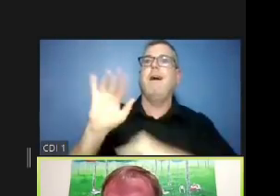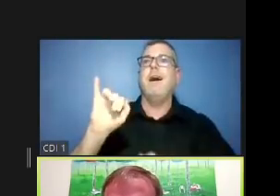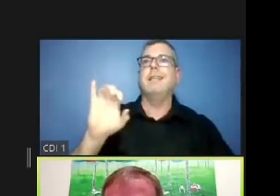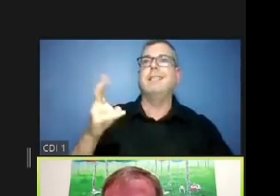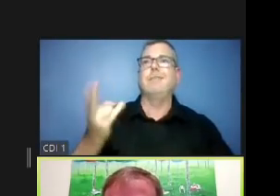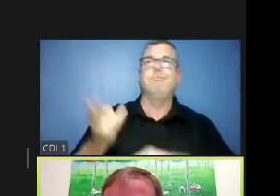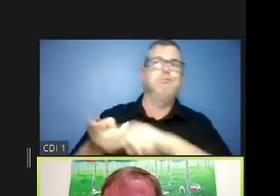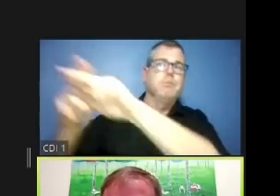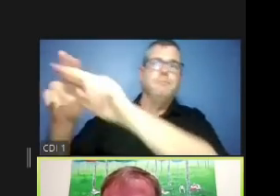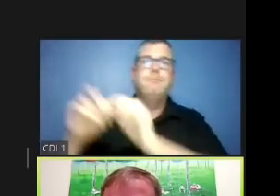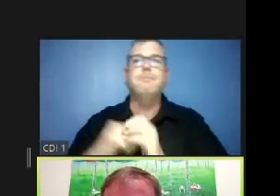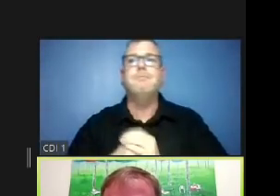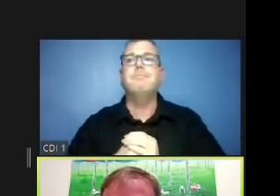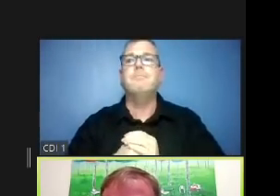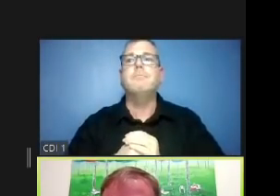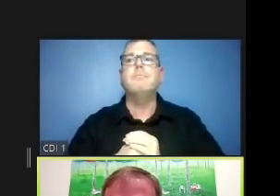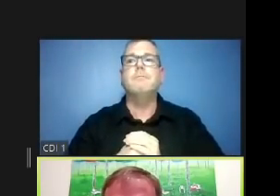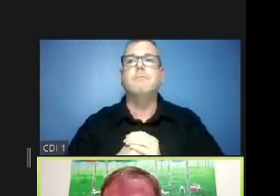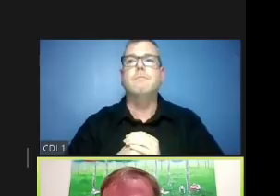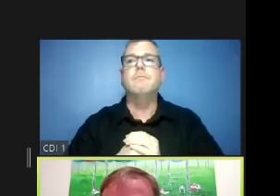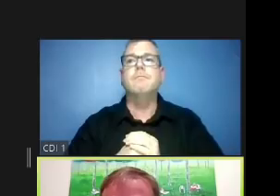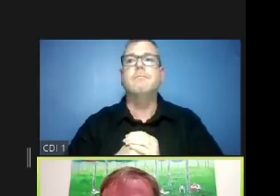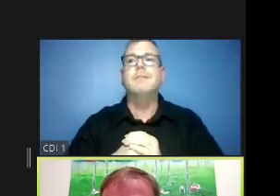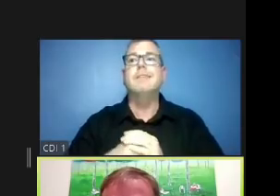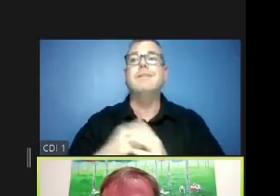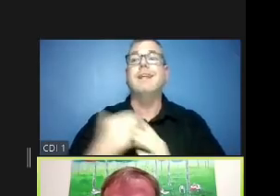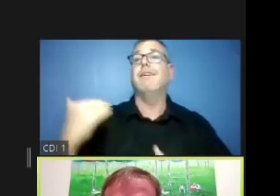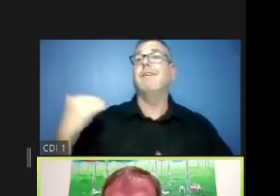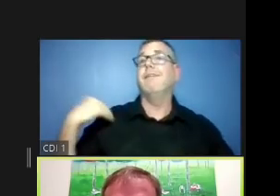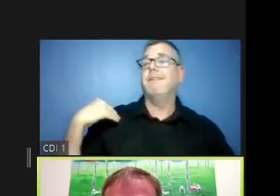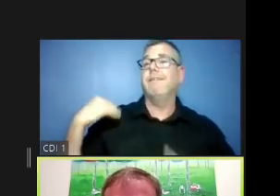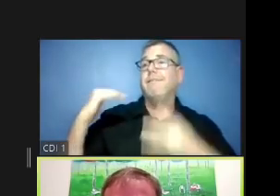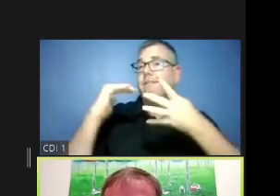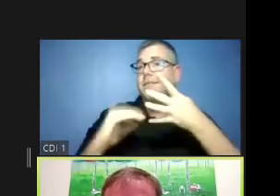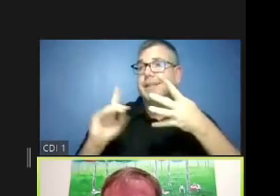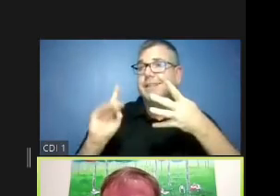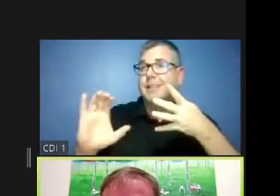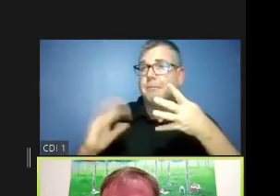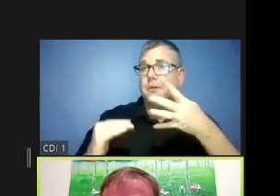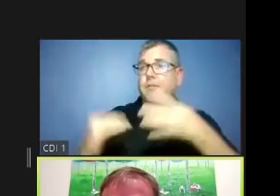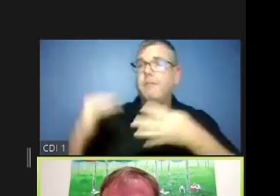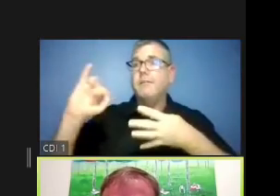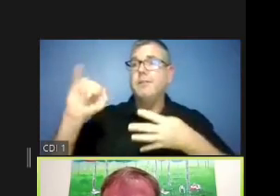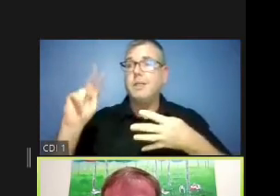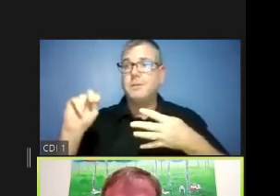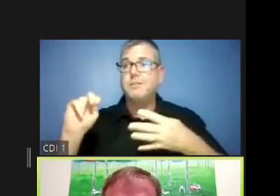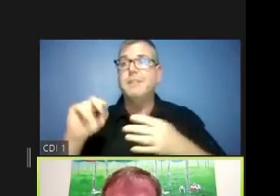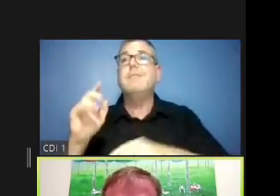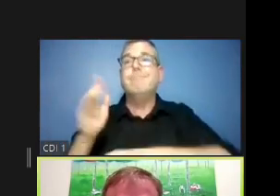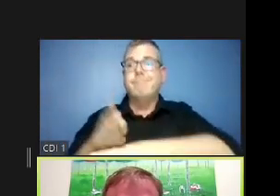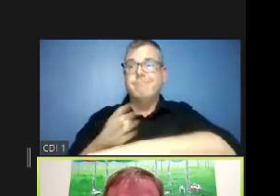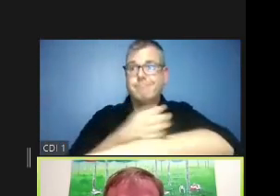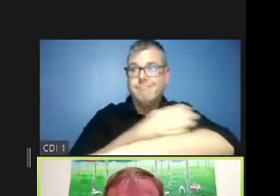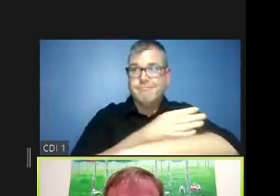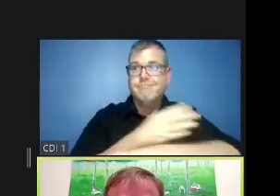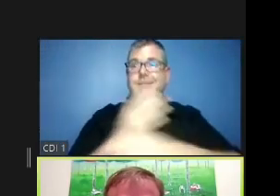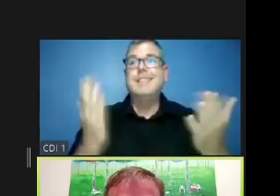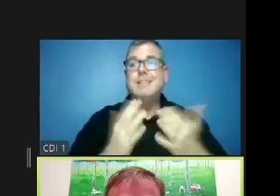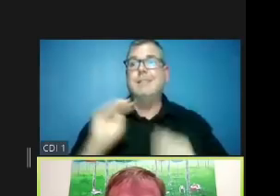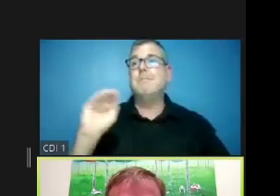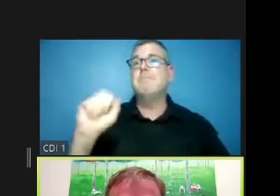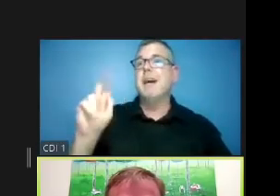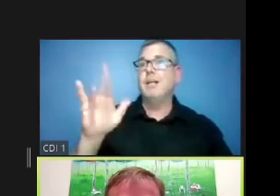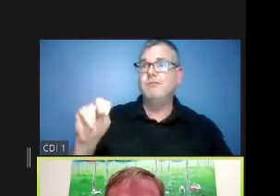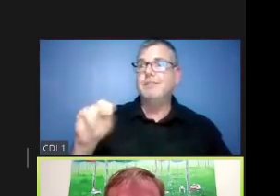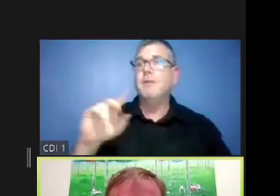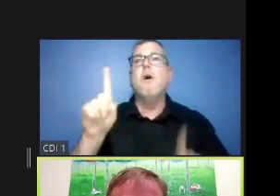now improving in Marin as it is across the state with reductions in cases. In Marin County, our case